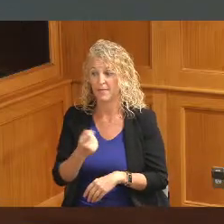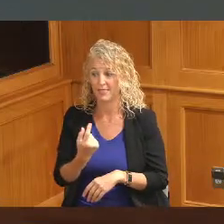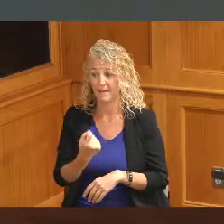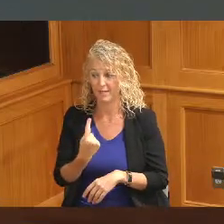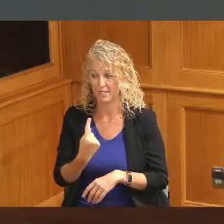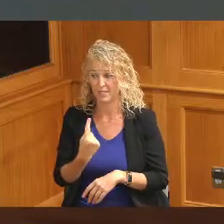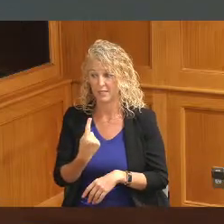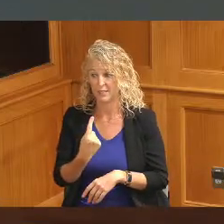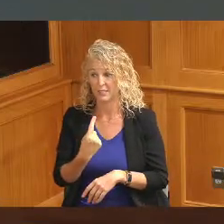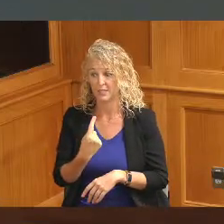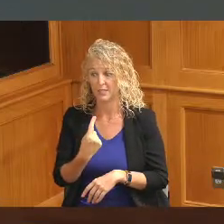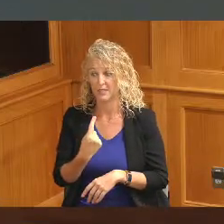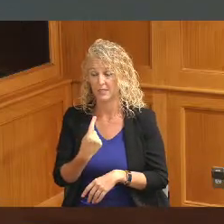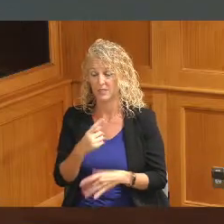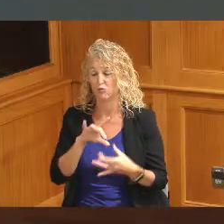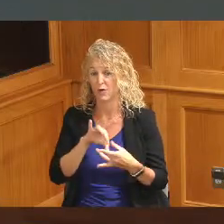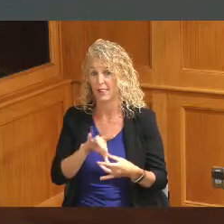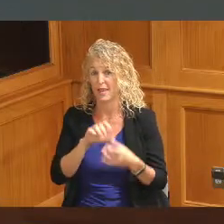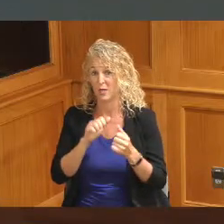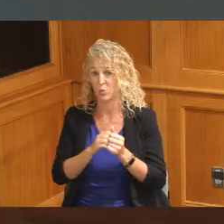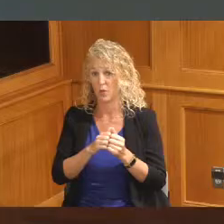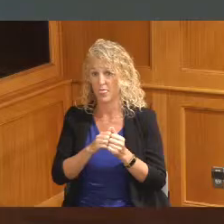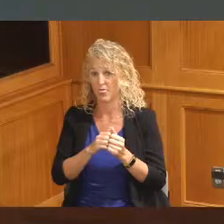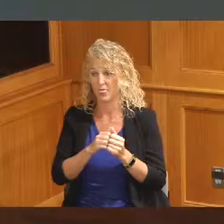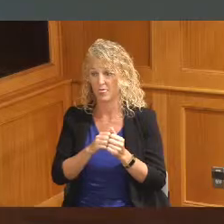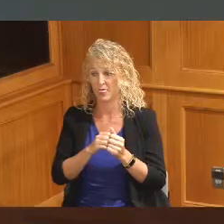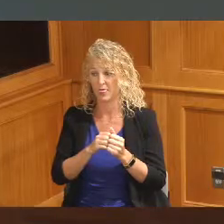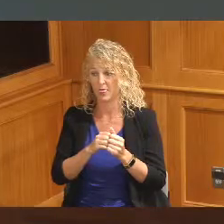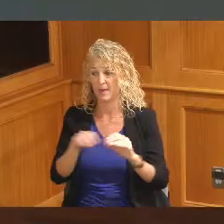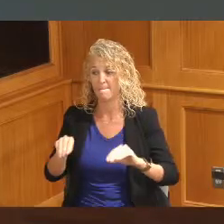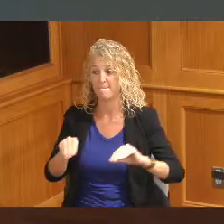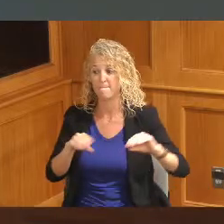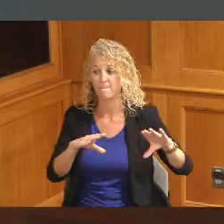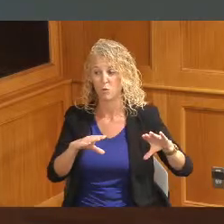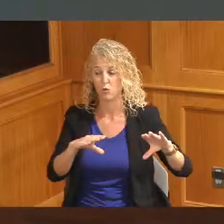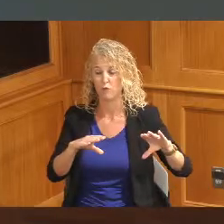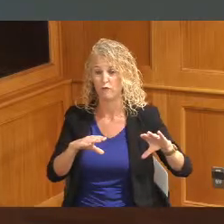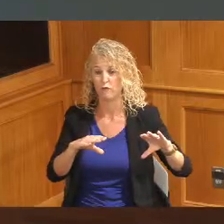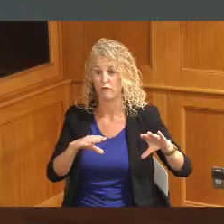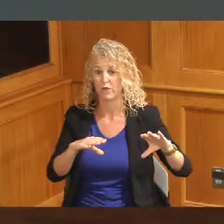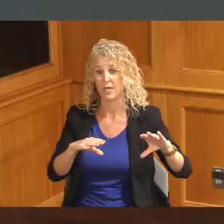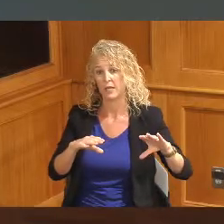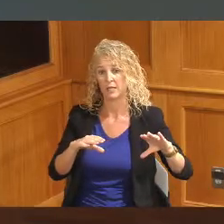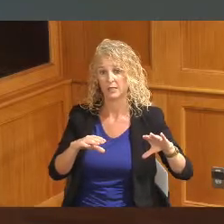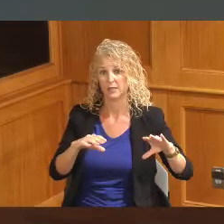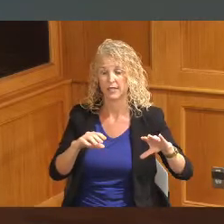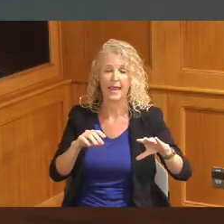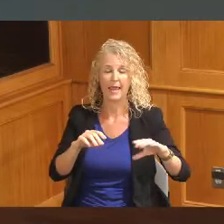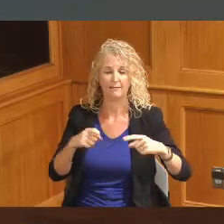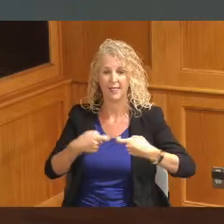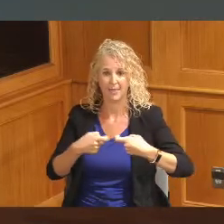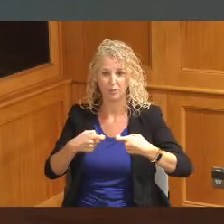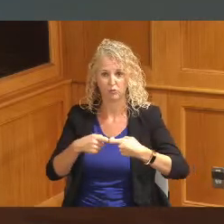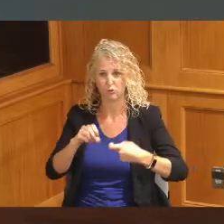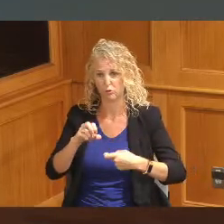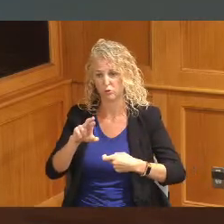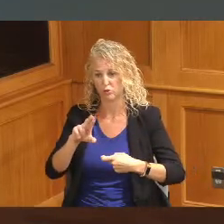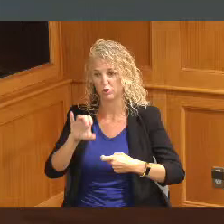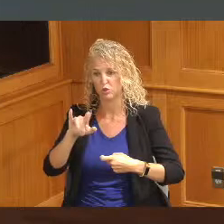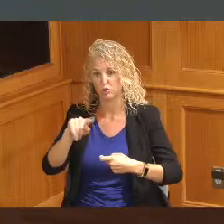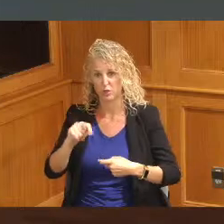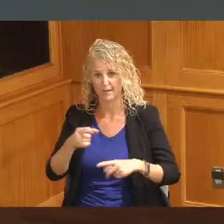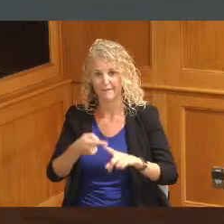11 is related to the relocation of a transmission and distribution circuit through Duke